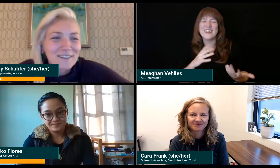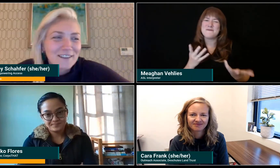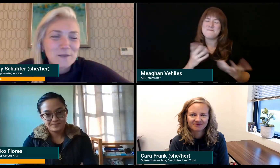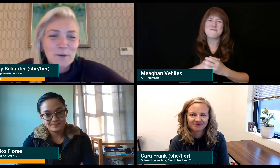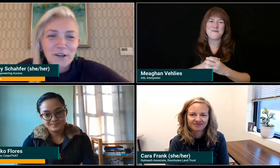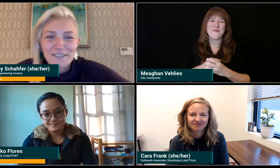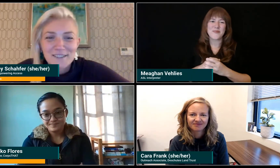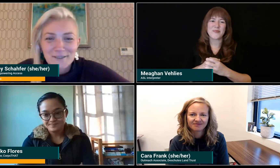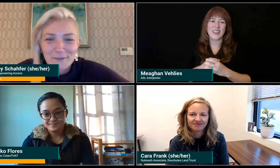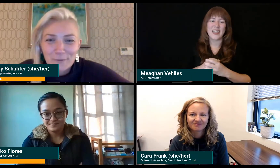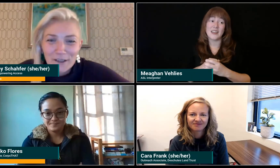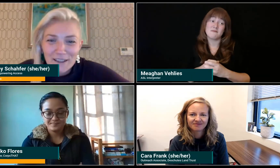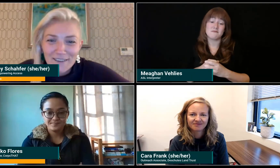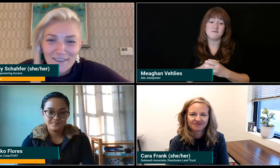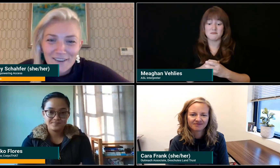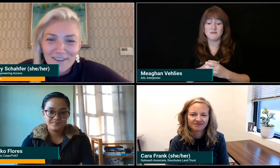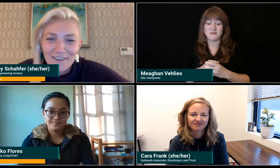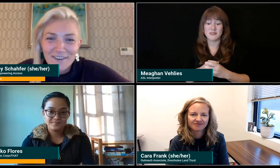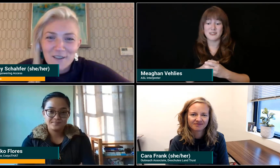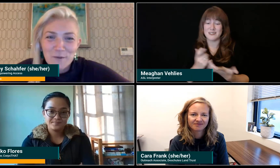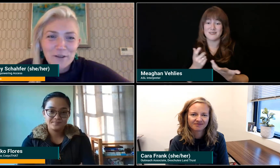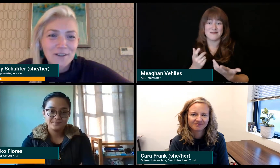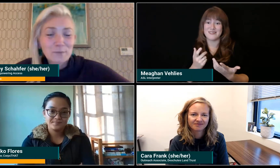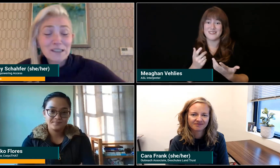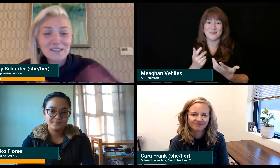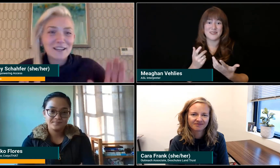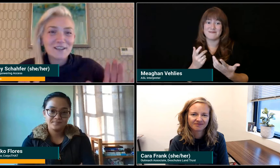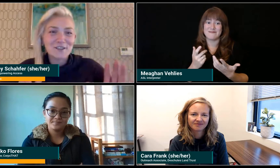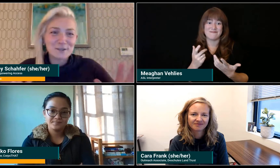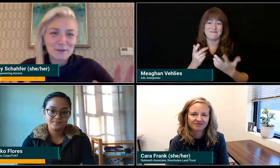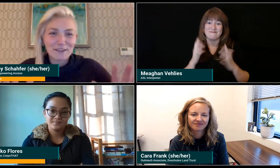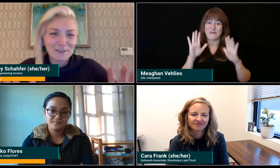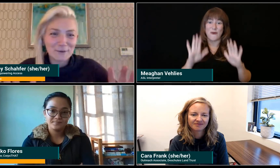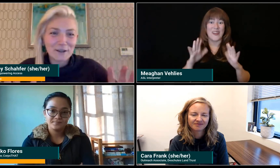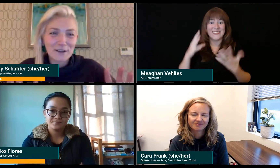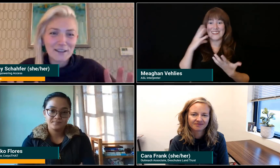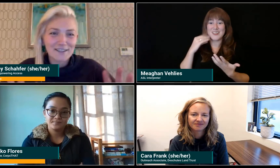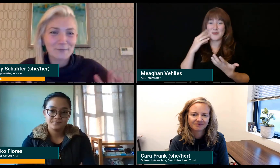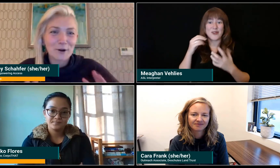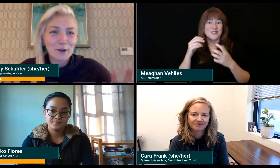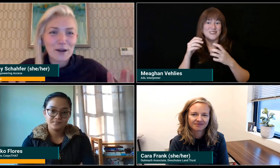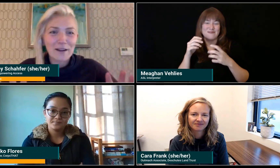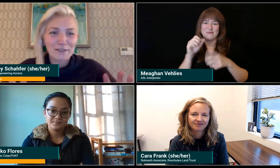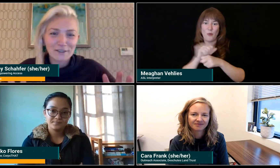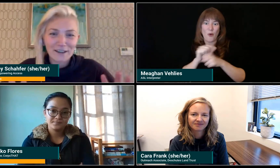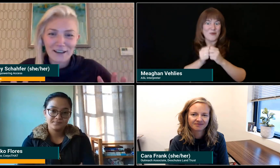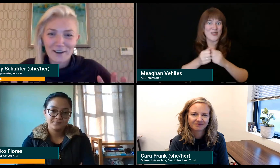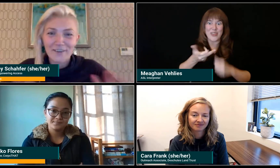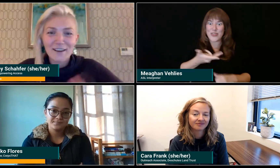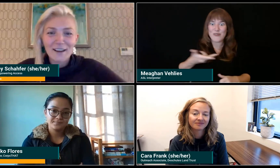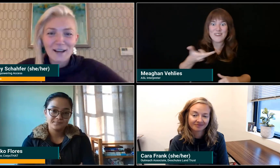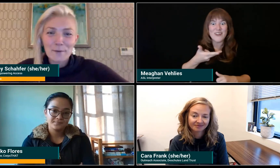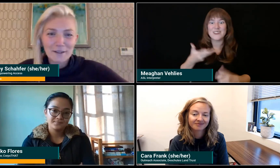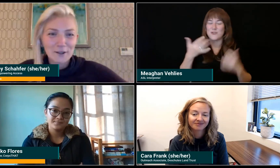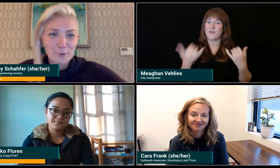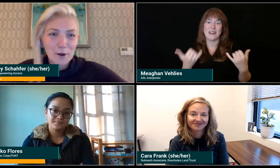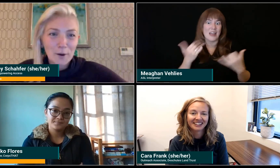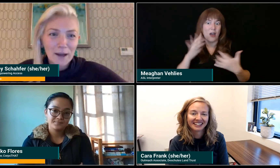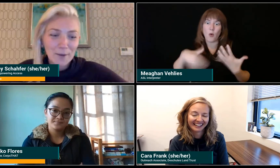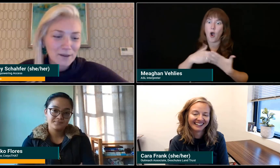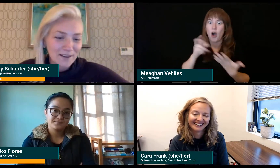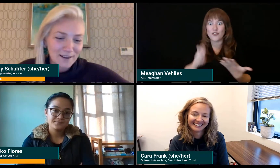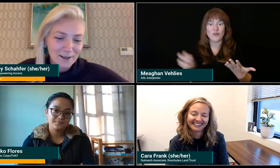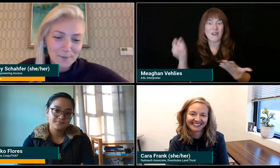the experience working on these presentations with the three of us, and we're all traveling right now. I'm about to go